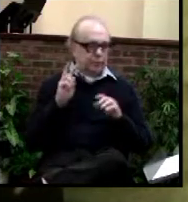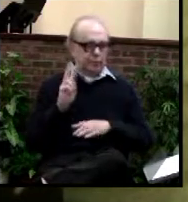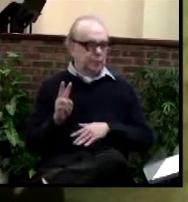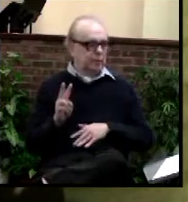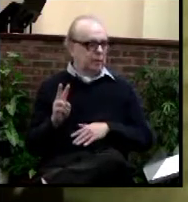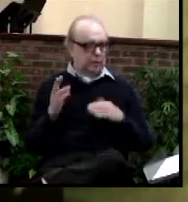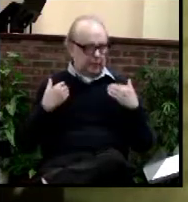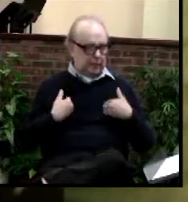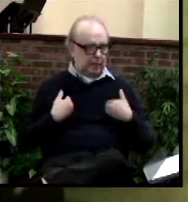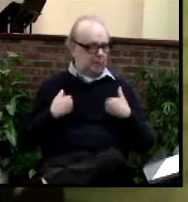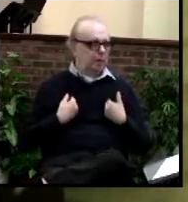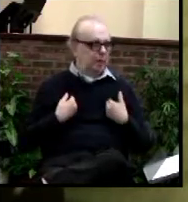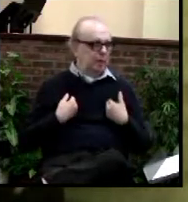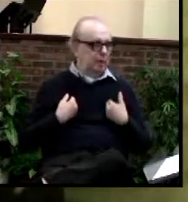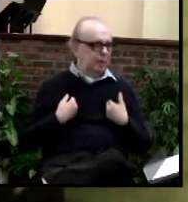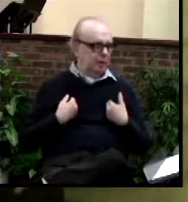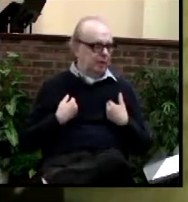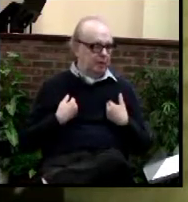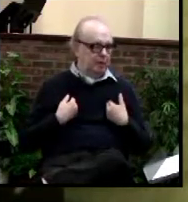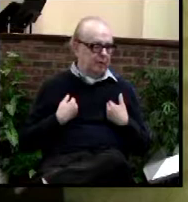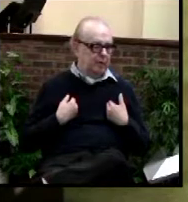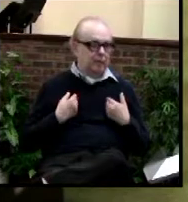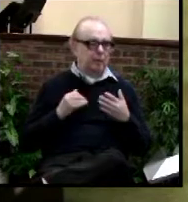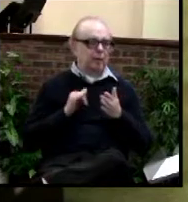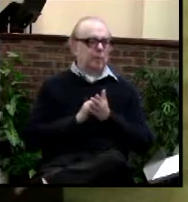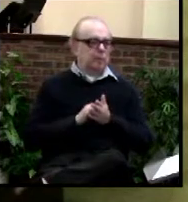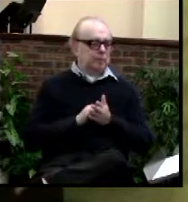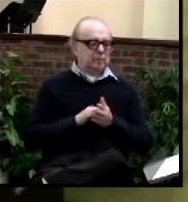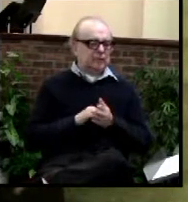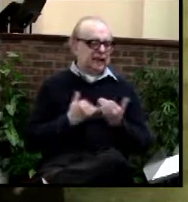animals, or in this case, we're going to put two people